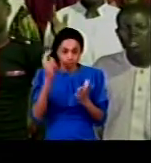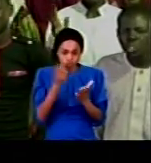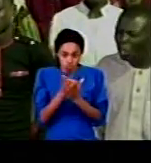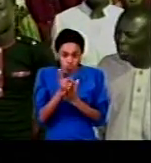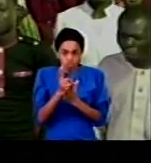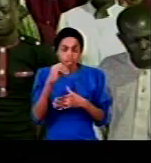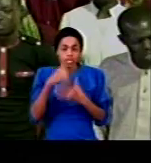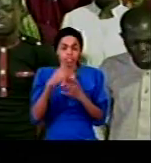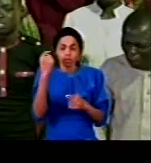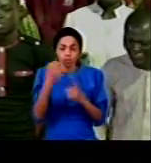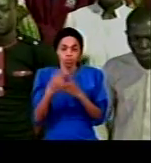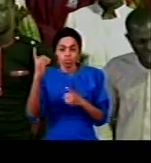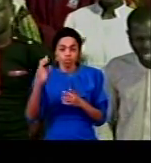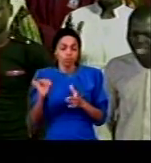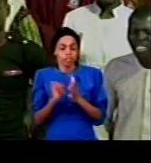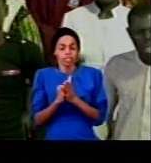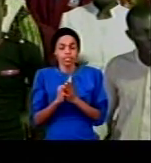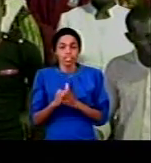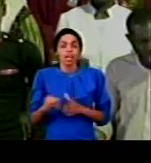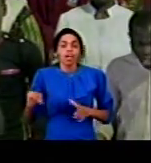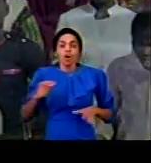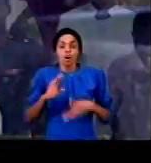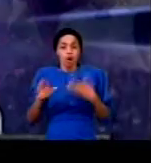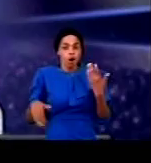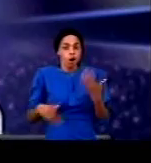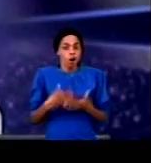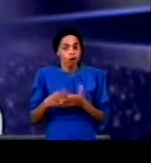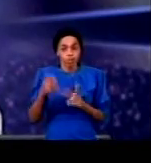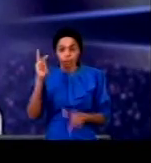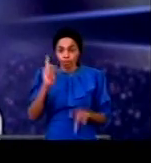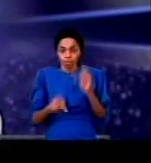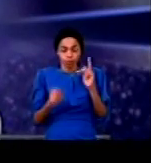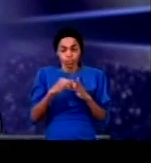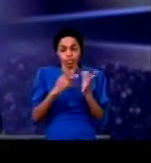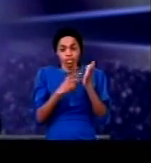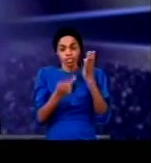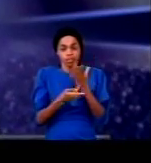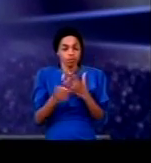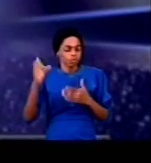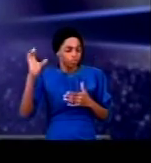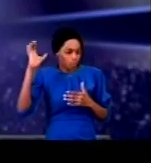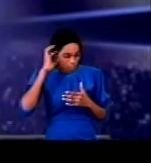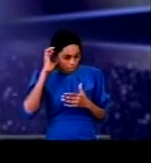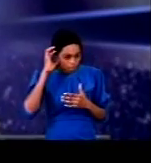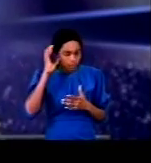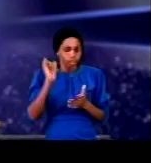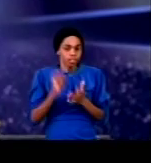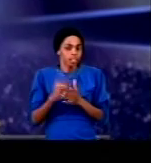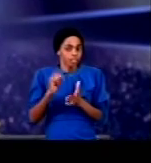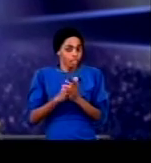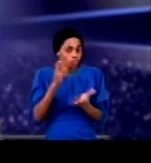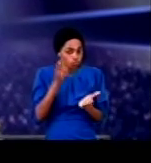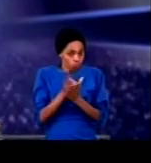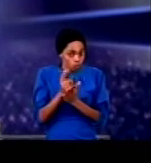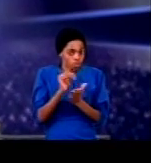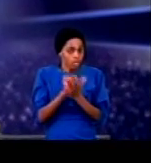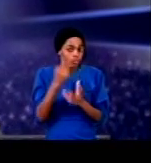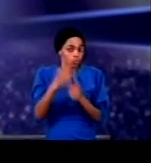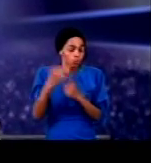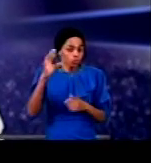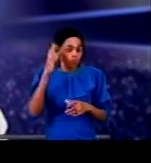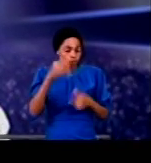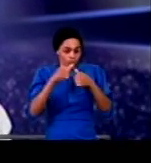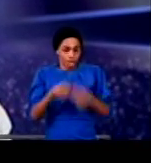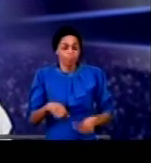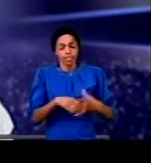heart. In Jesus' mighty name, we are prayed. But let's again lift up our voices and let's pray that the fear of God will